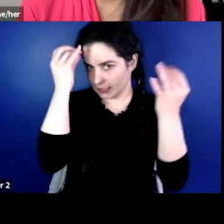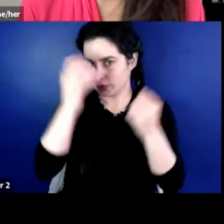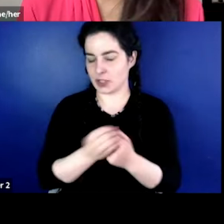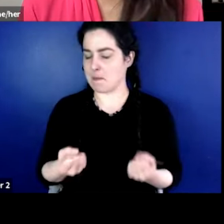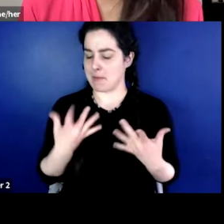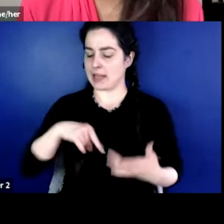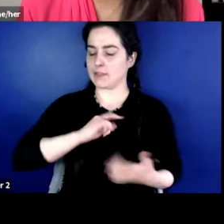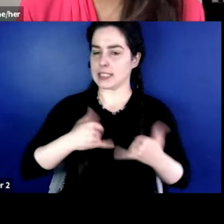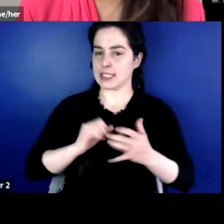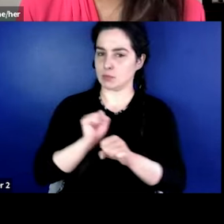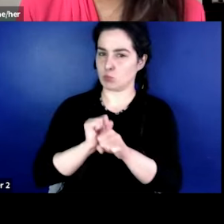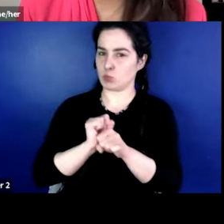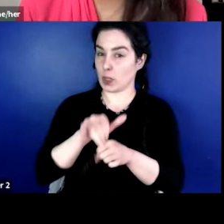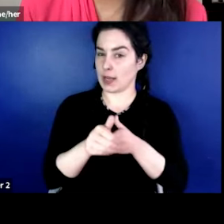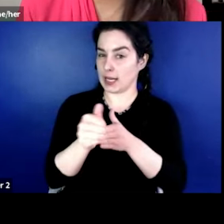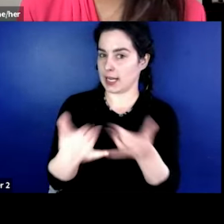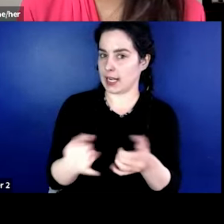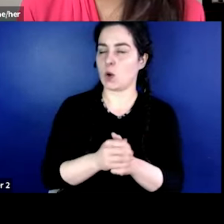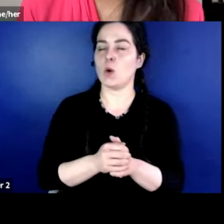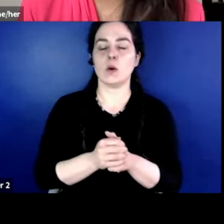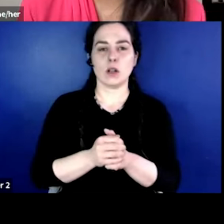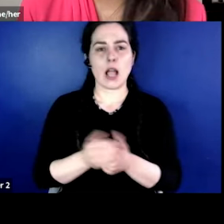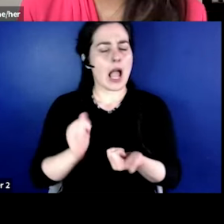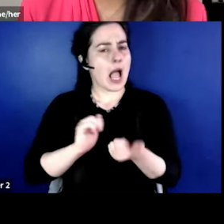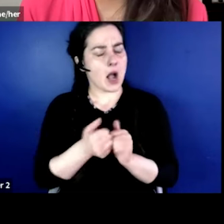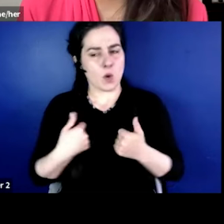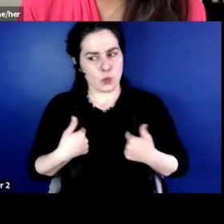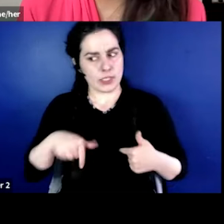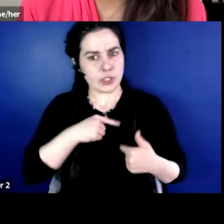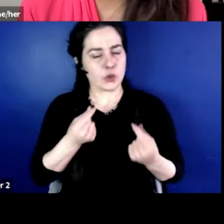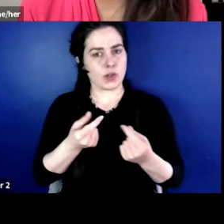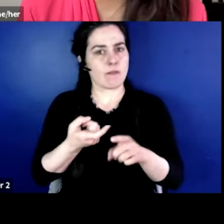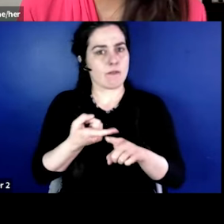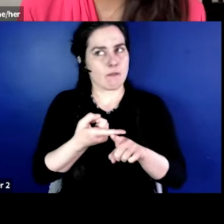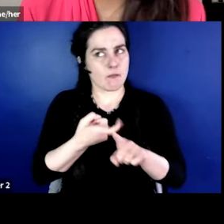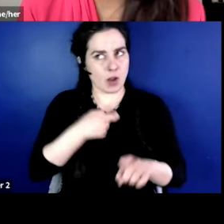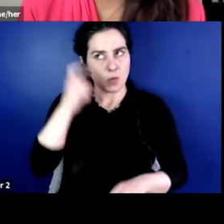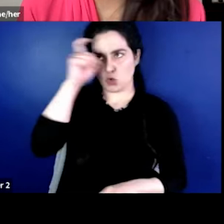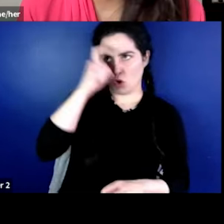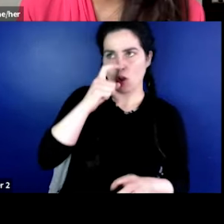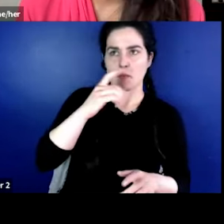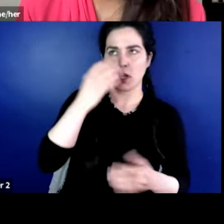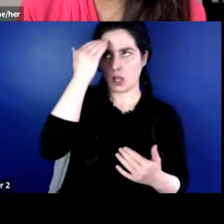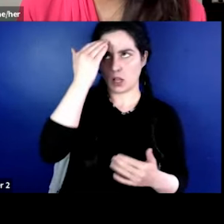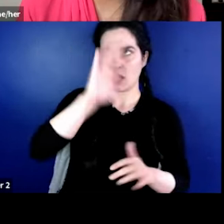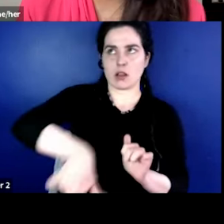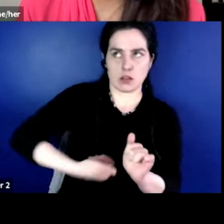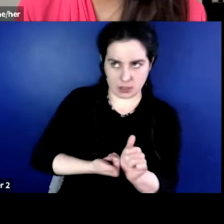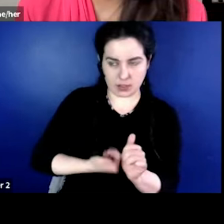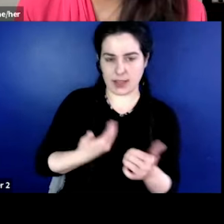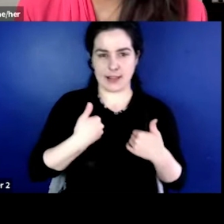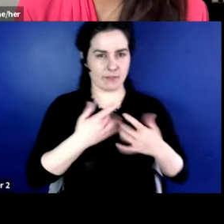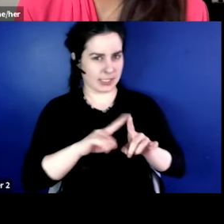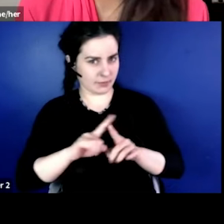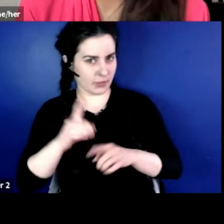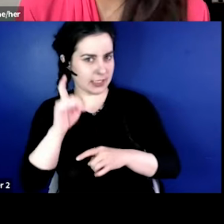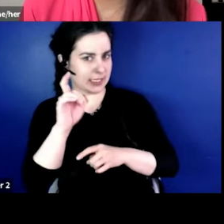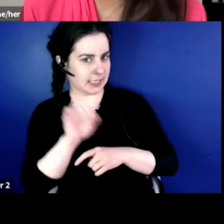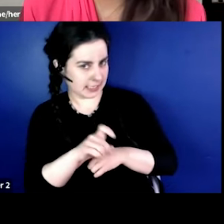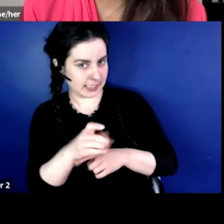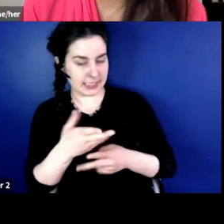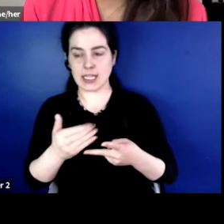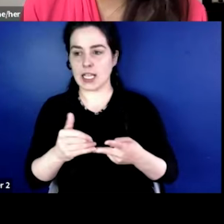we do this from a trauma-informed place, recognizing that people are going to come to this for different needs, but academic considerations, I think you can ask